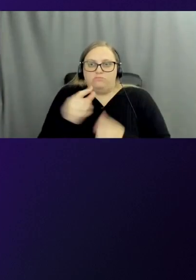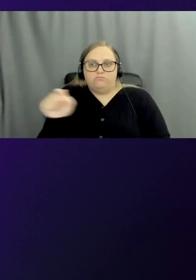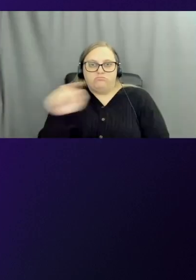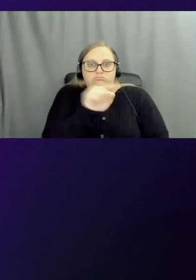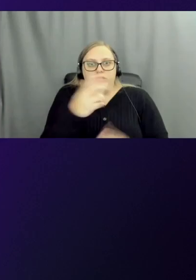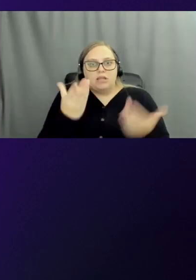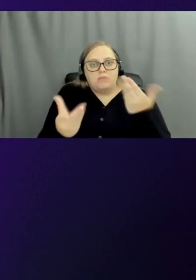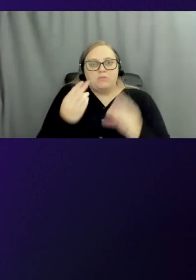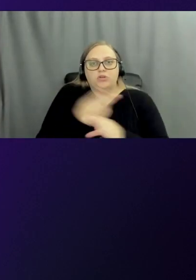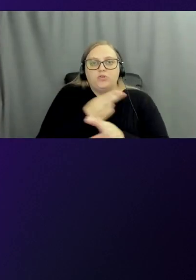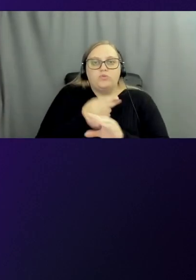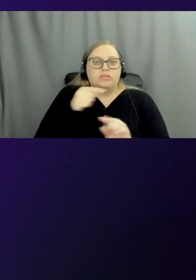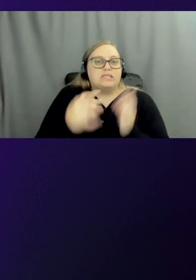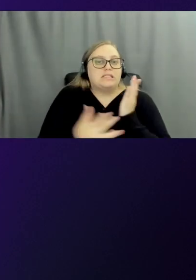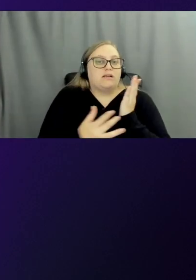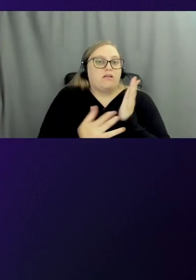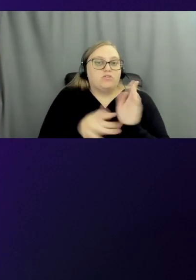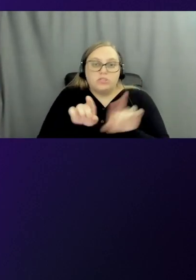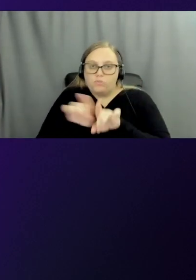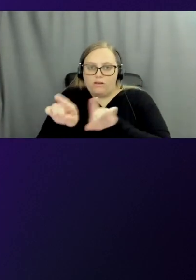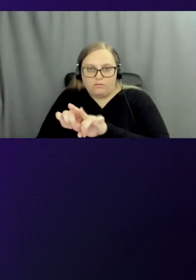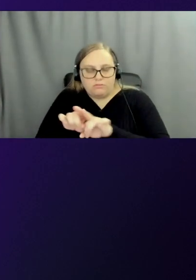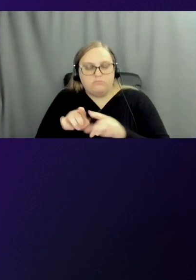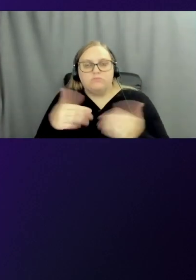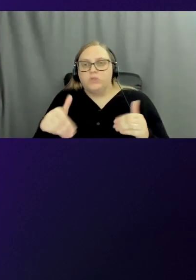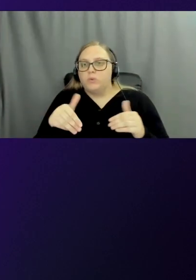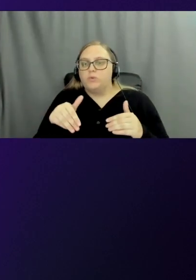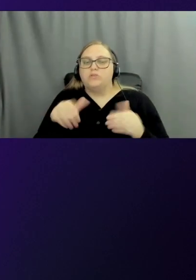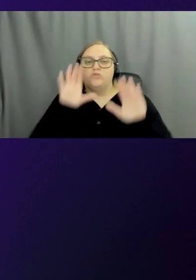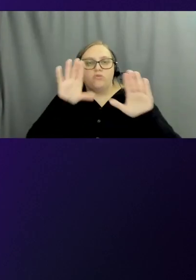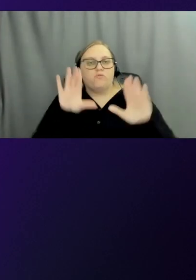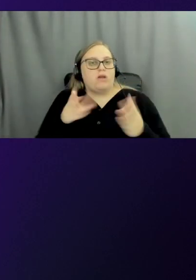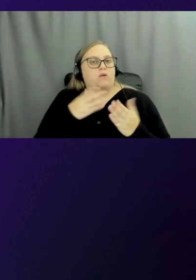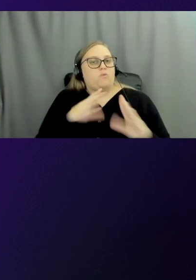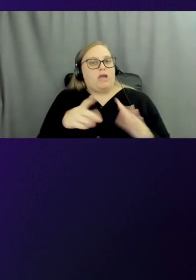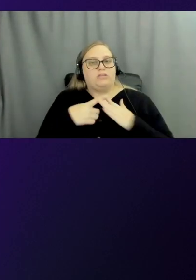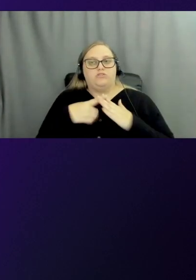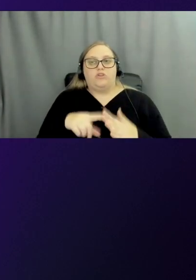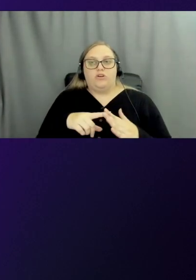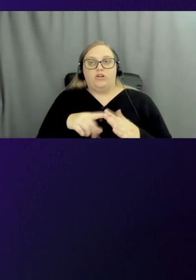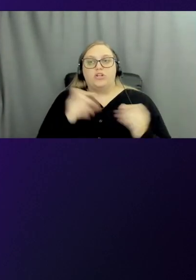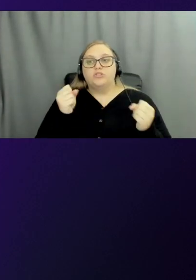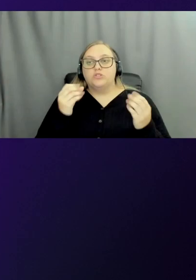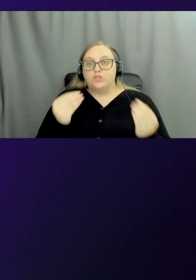this technology as well. So yeah, it's a great way to get started here. So